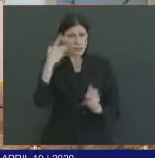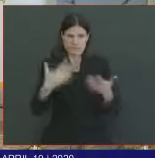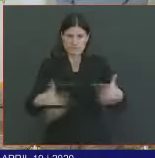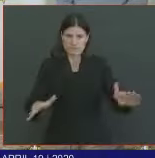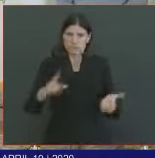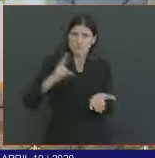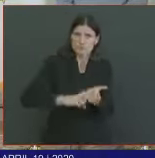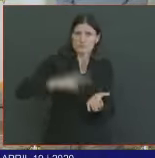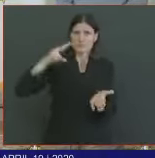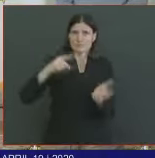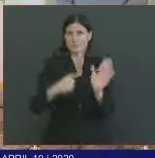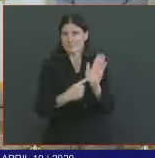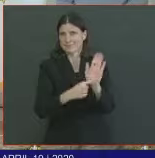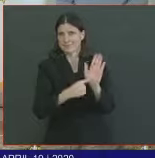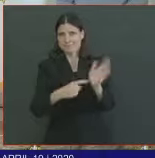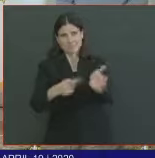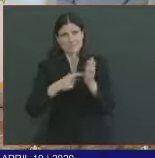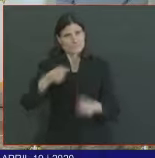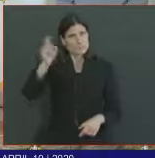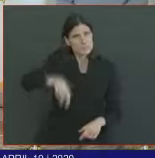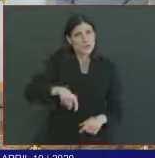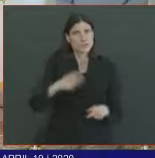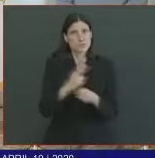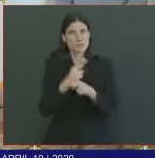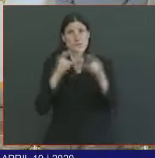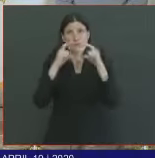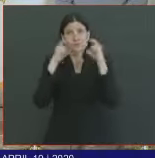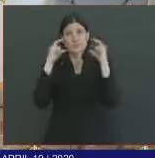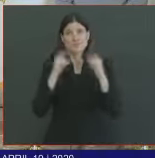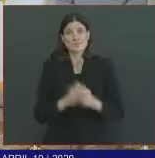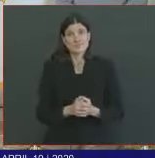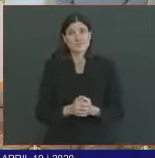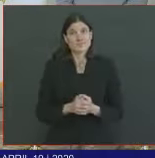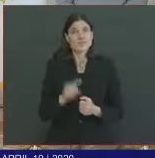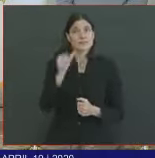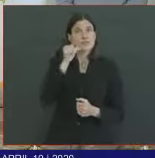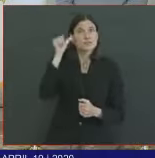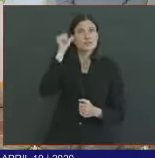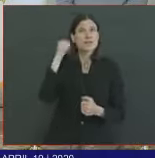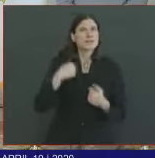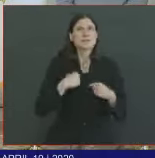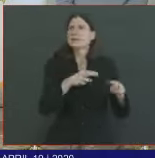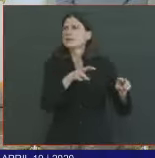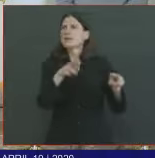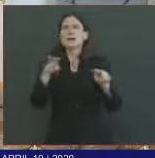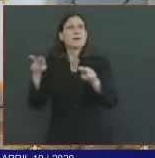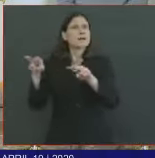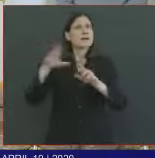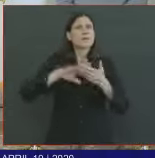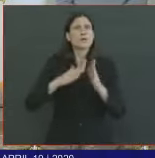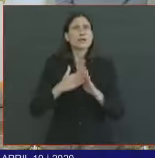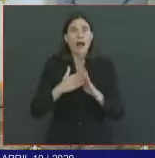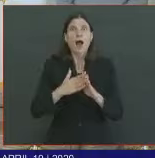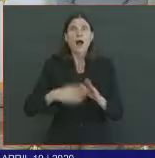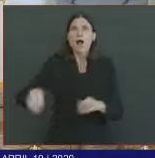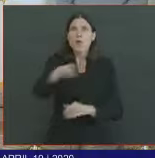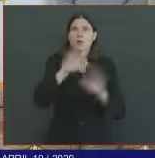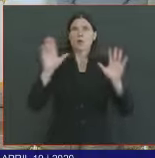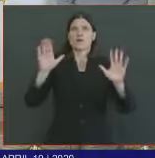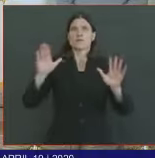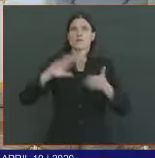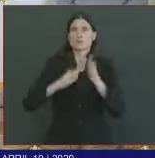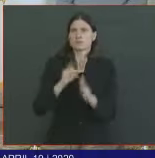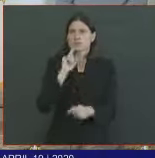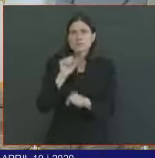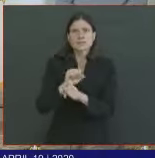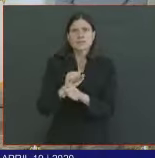to say that we had terrific compliance yesterday, which is great. I mean, the very first day. DBR, Department of